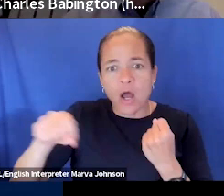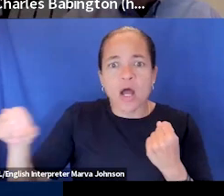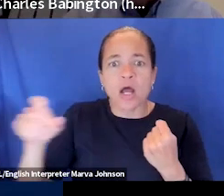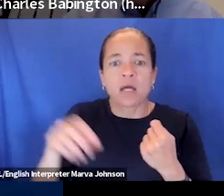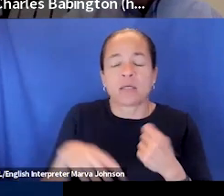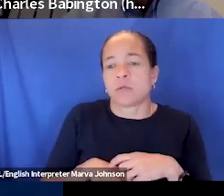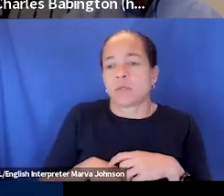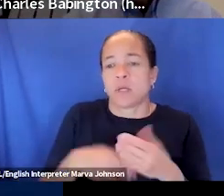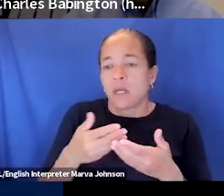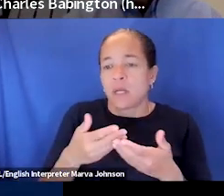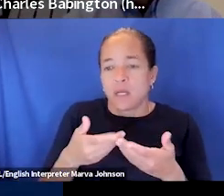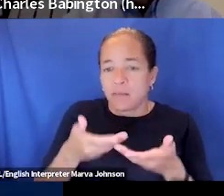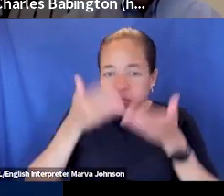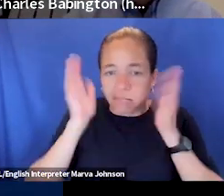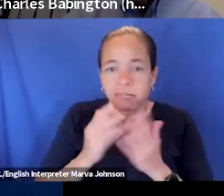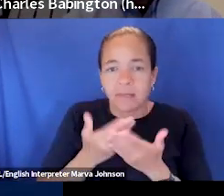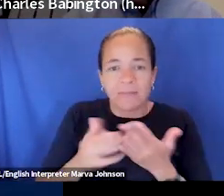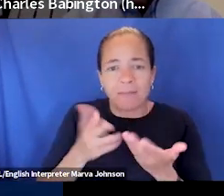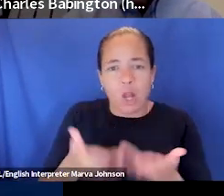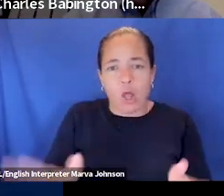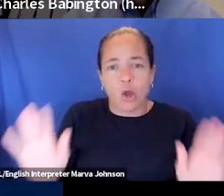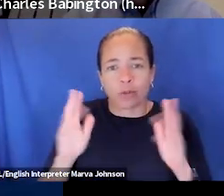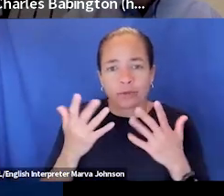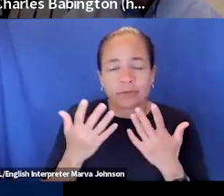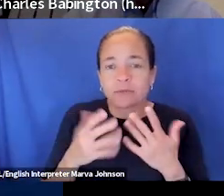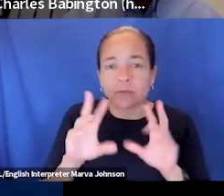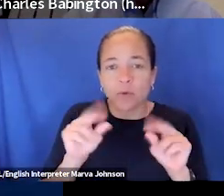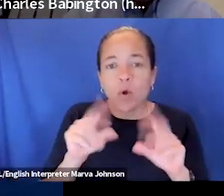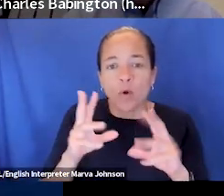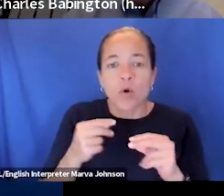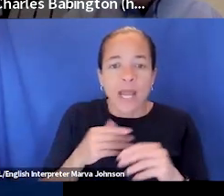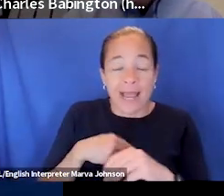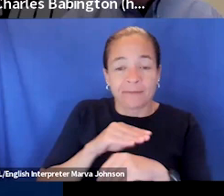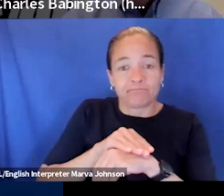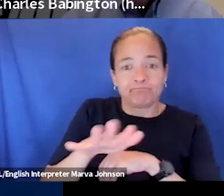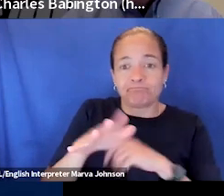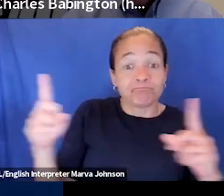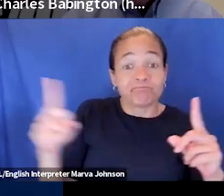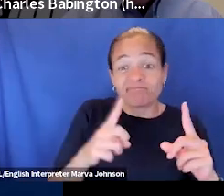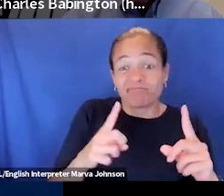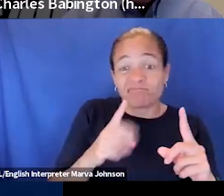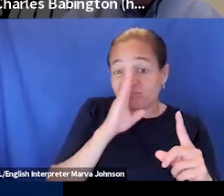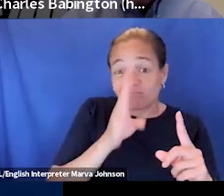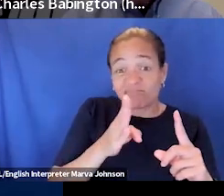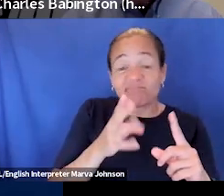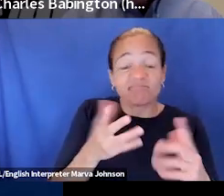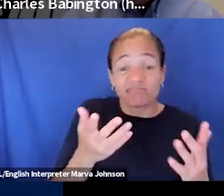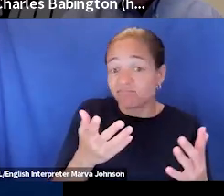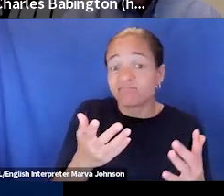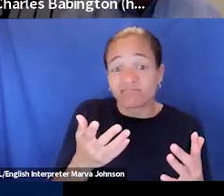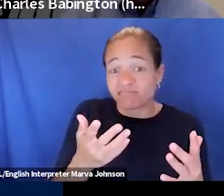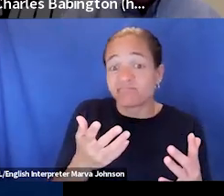we get lost. So I would try to strip it down and keep it at its most fundamental and